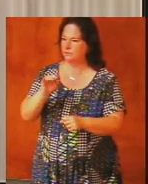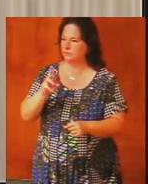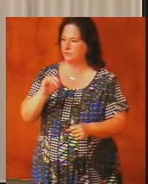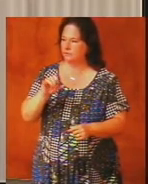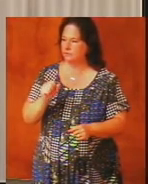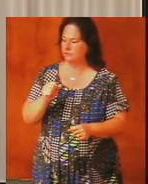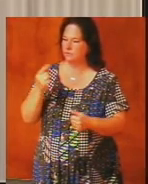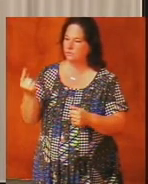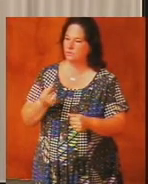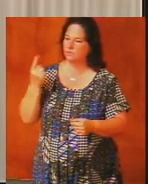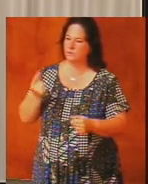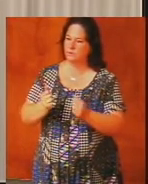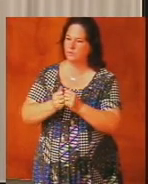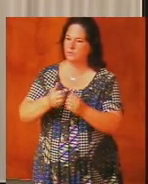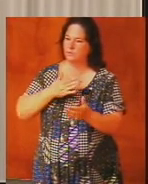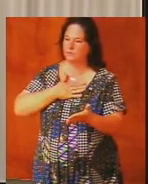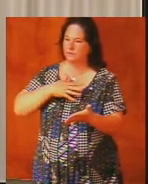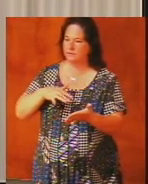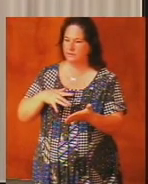in my study.